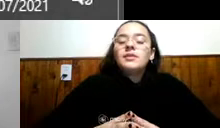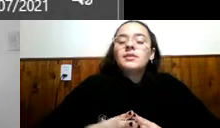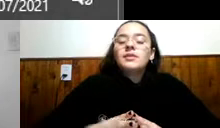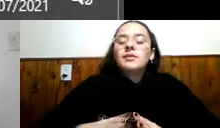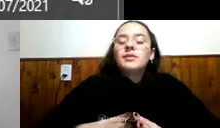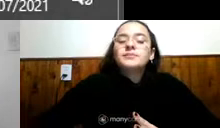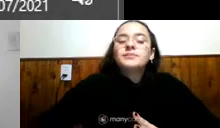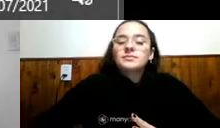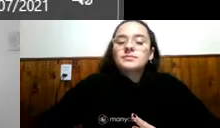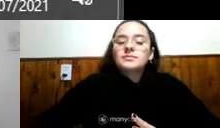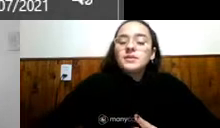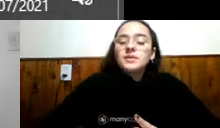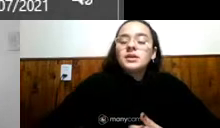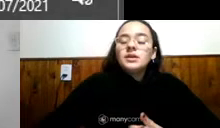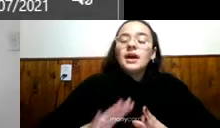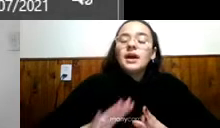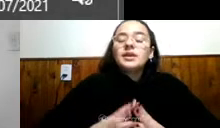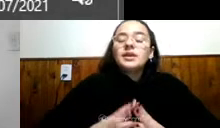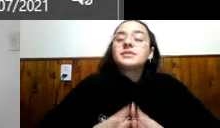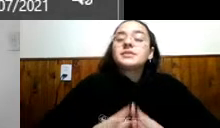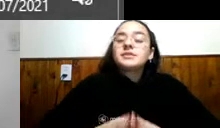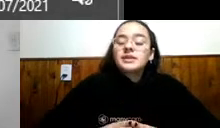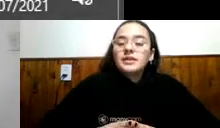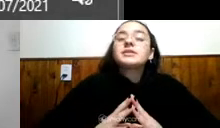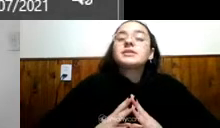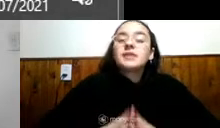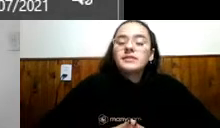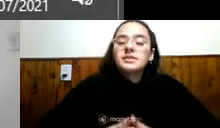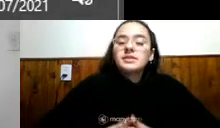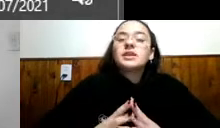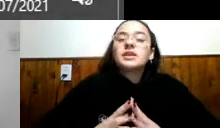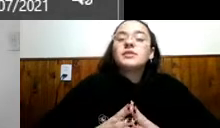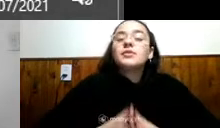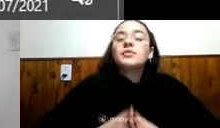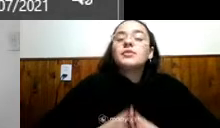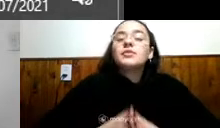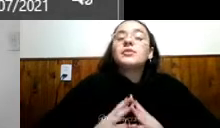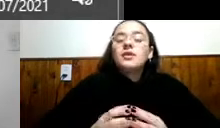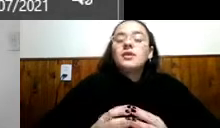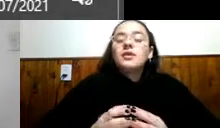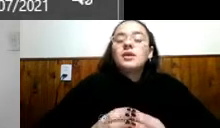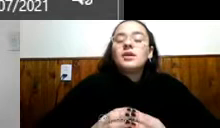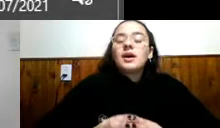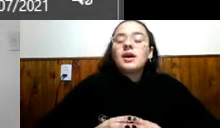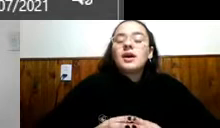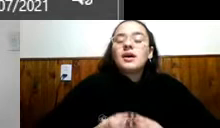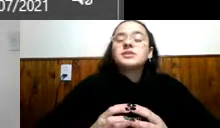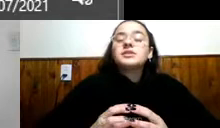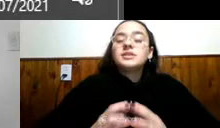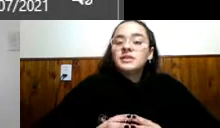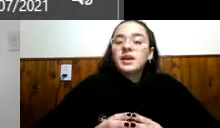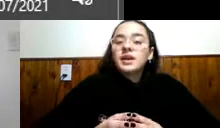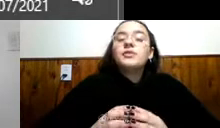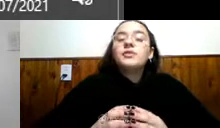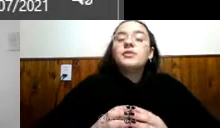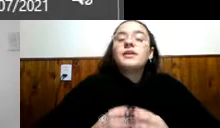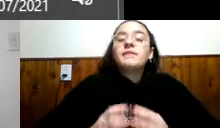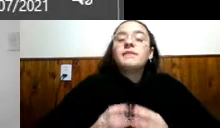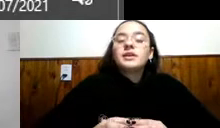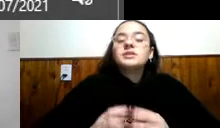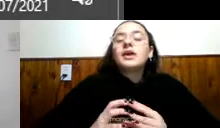and I have received in 4th grade a certificate for the